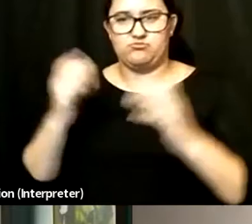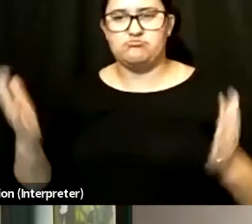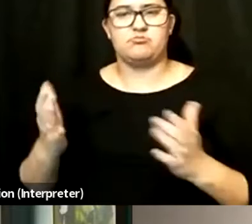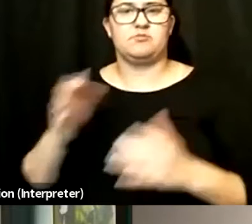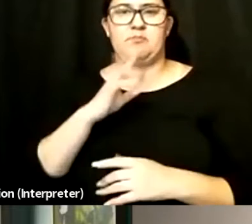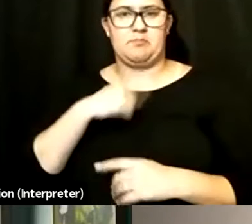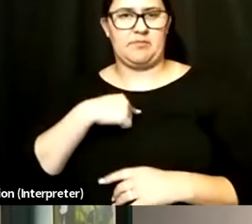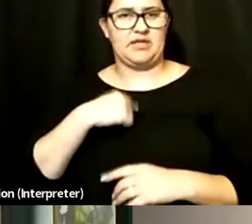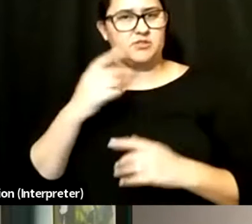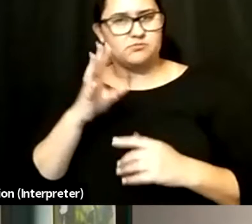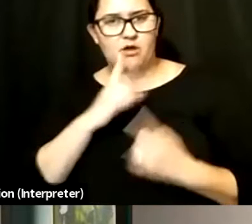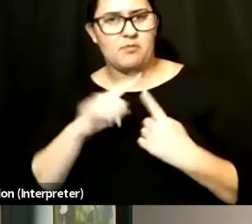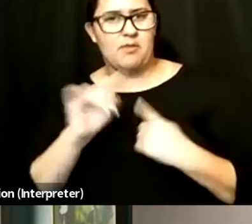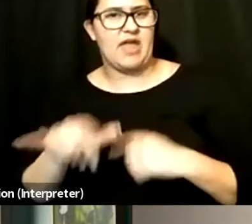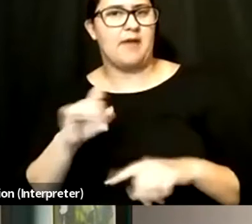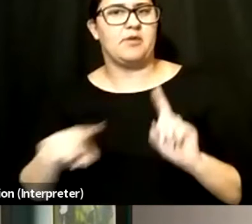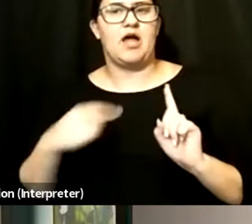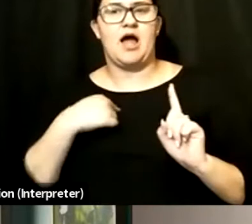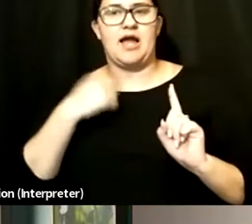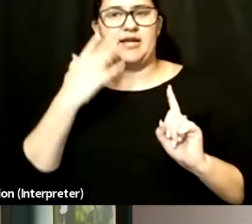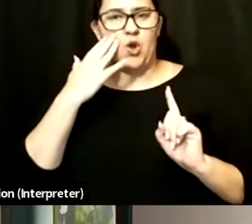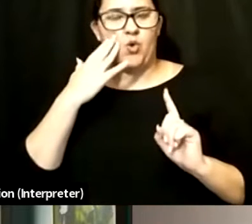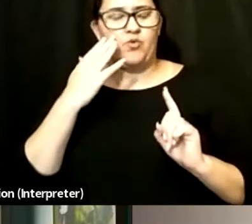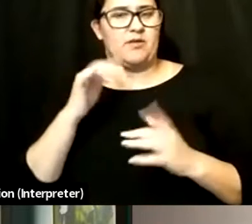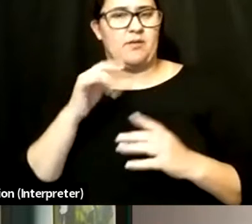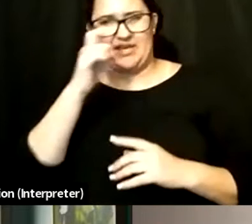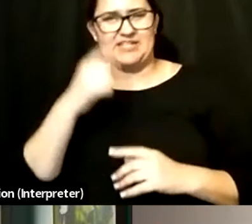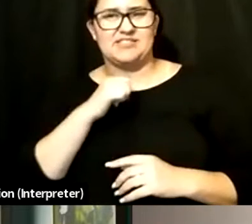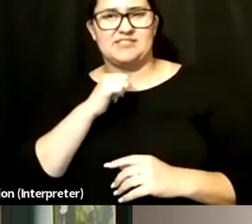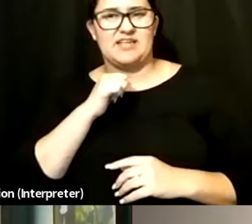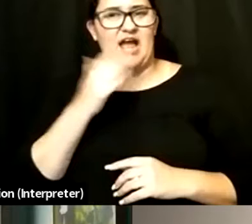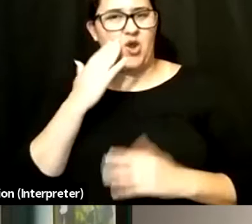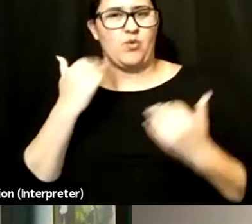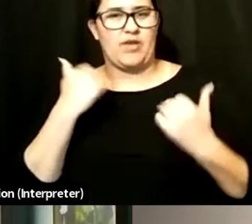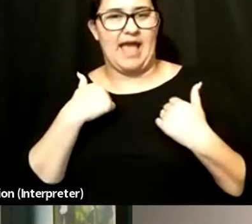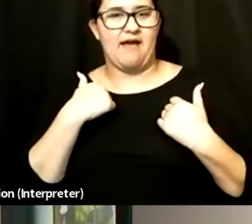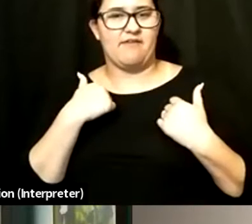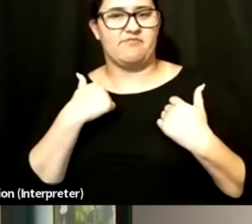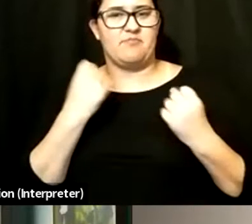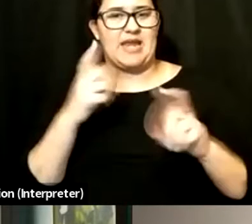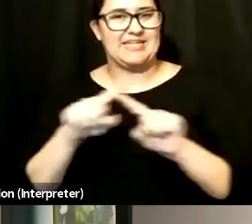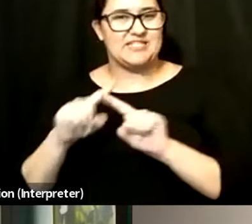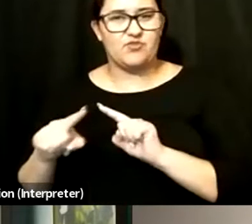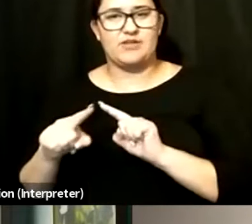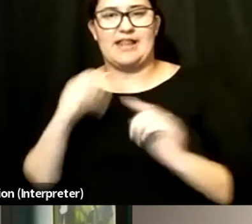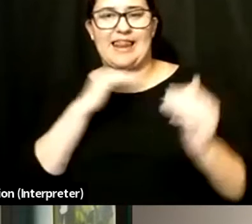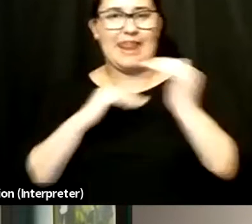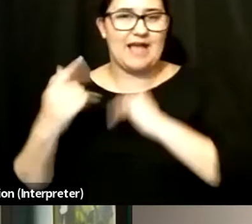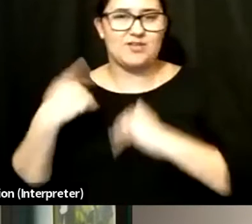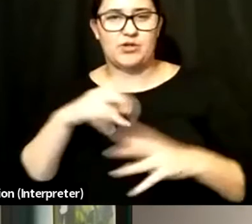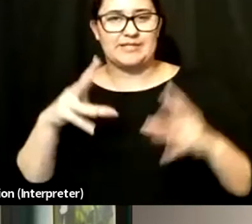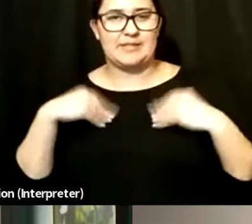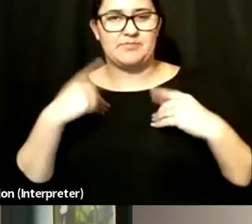about disability, and we're missing out on a lot of things by buying into those lies. And I think the only other visual that I refer back